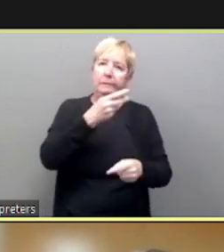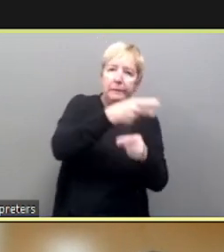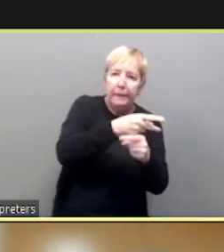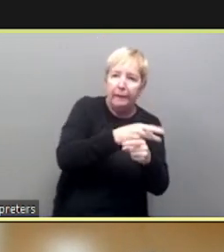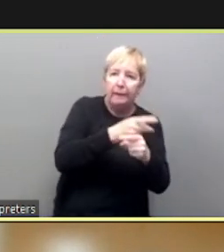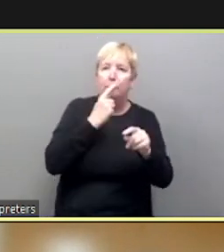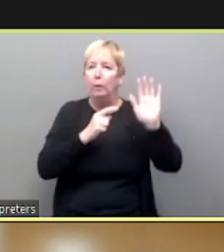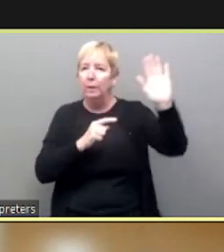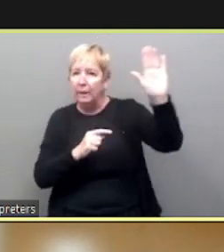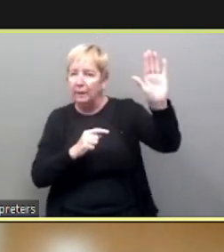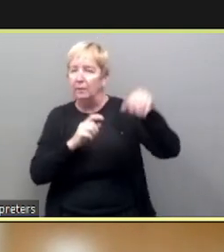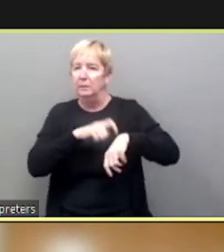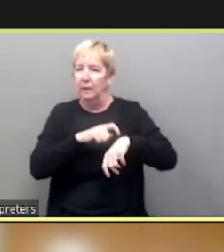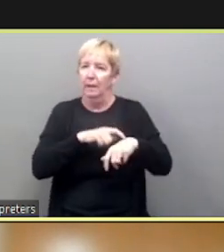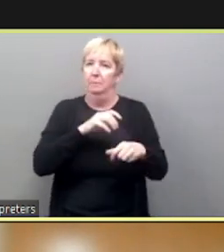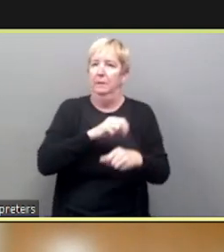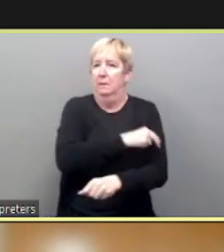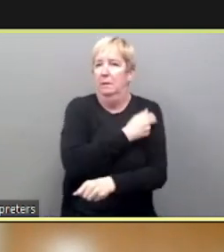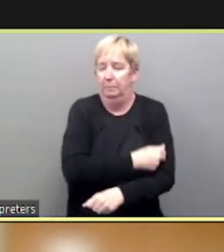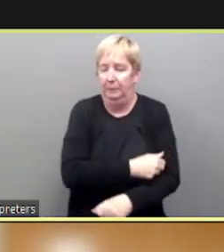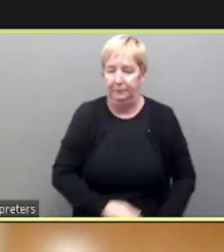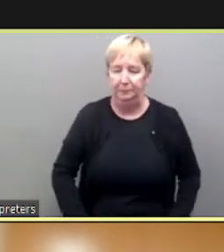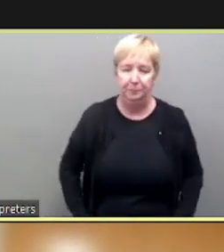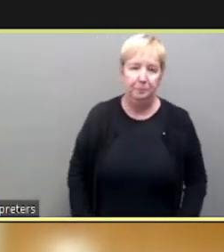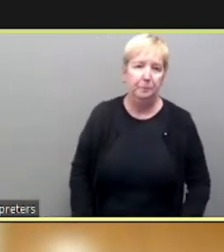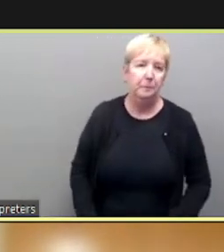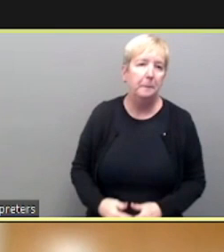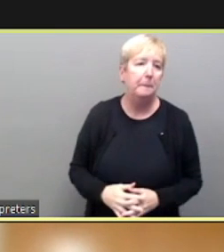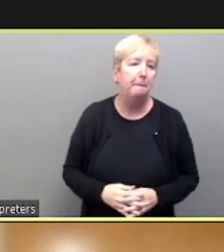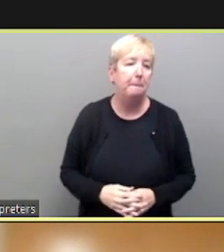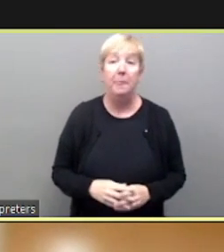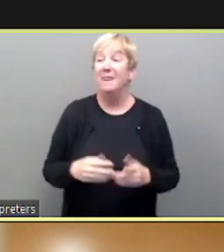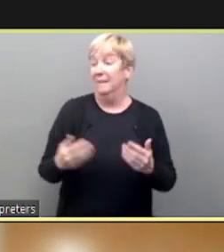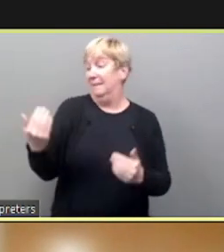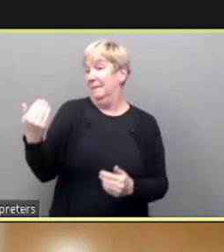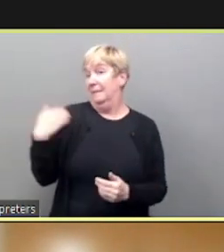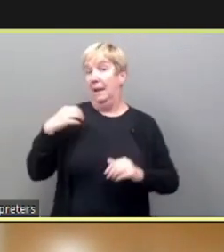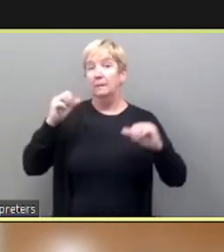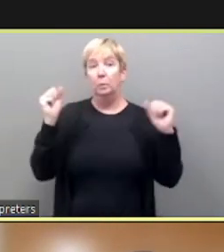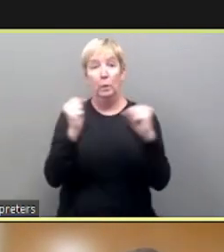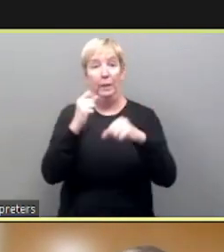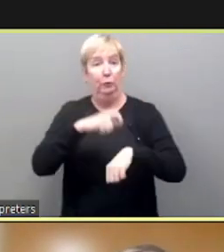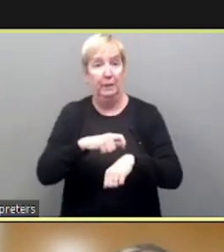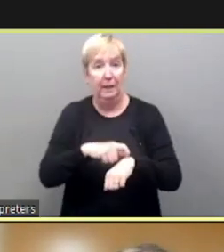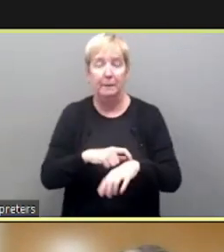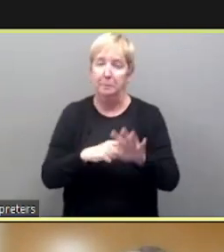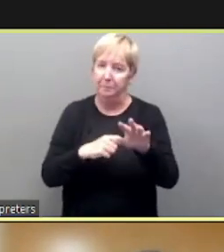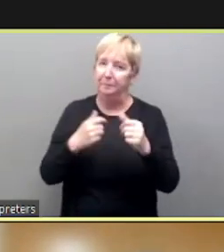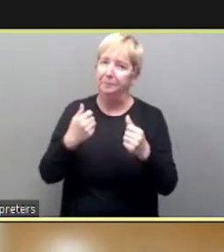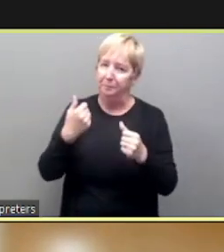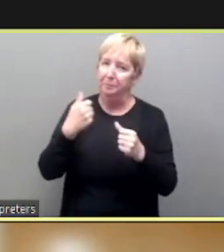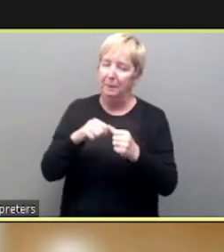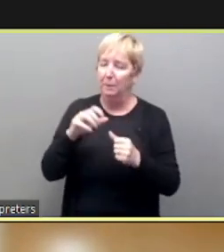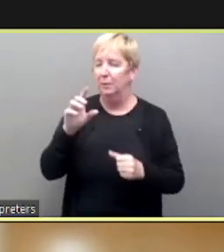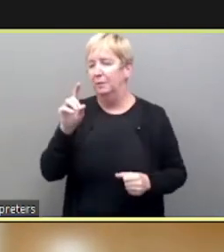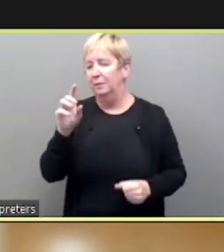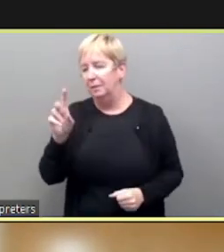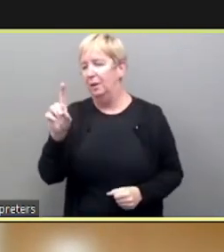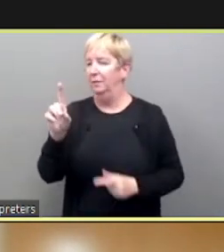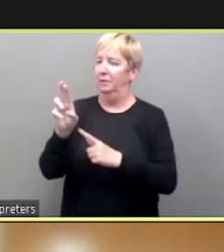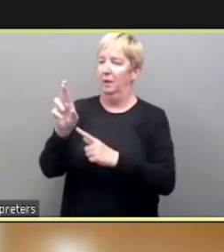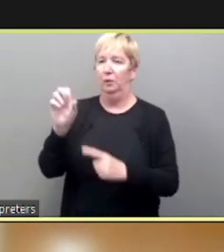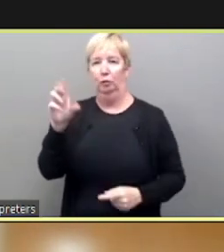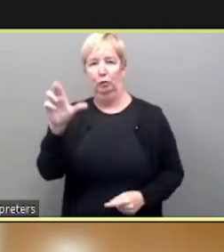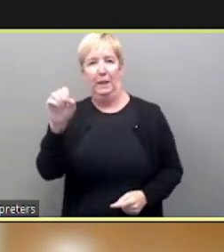their hospitalization. During our winter surge, which again, Secretary Scrace showed the graphic, we saw